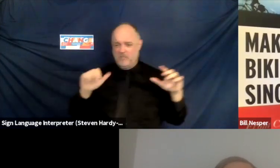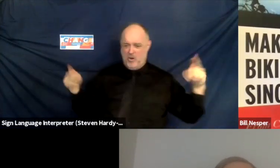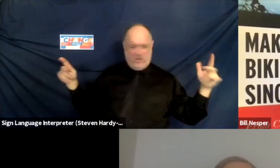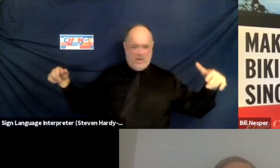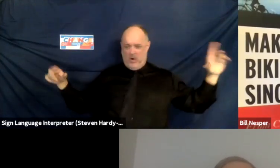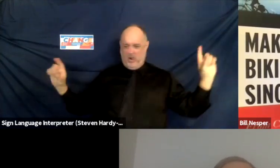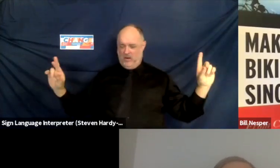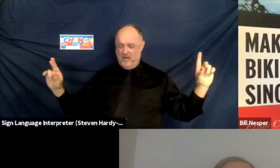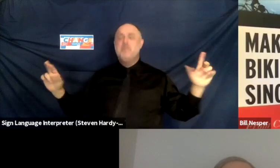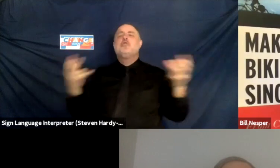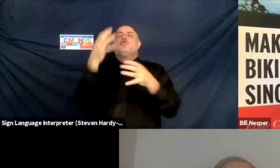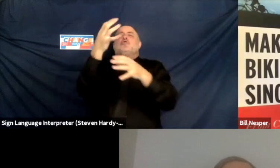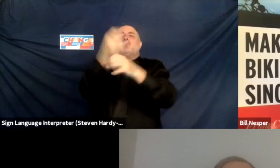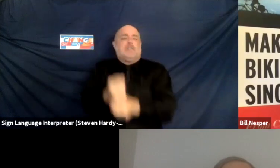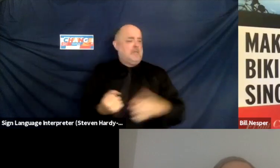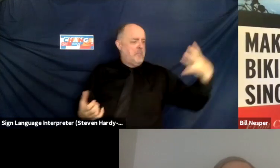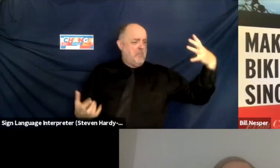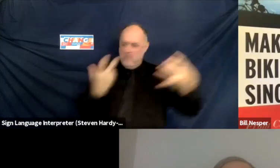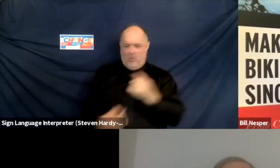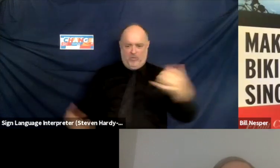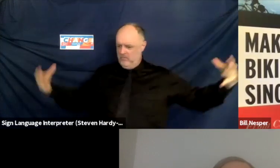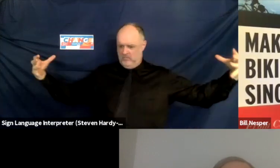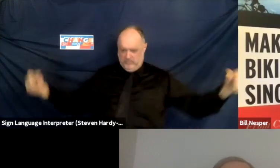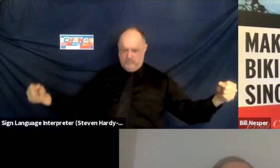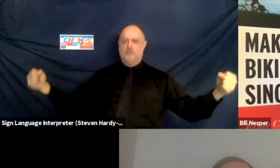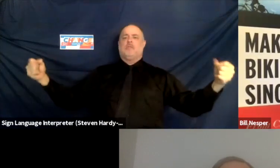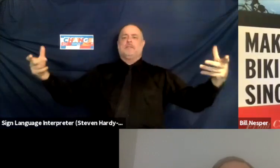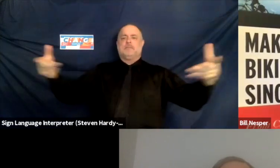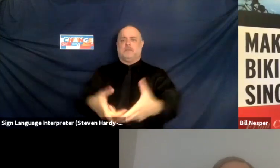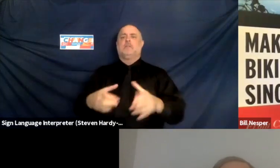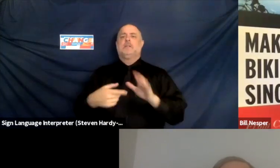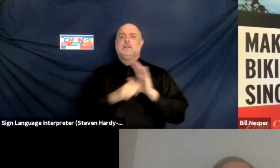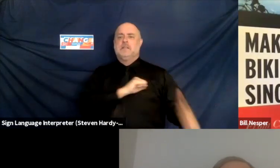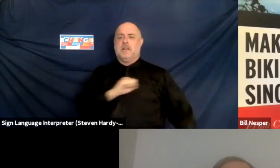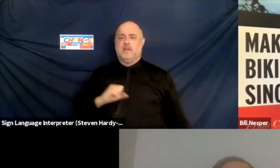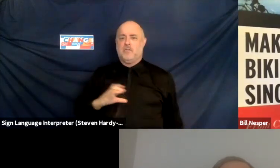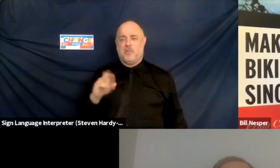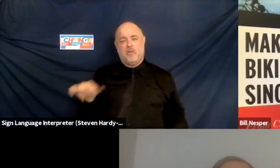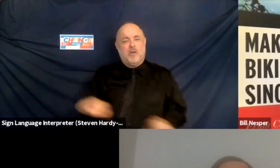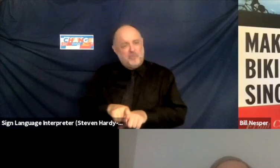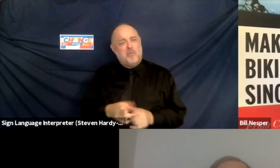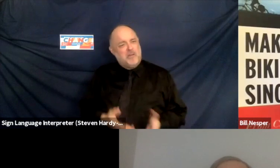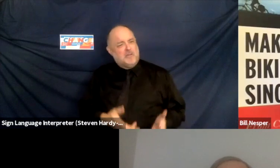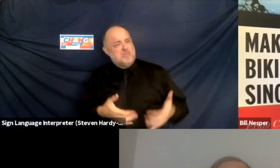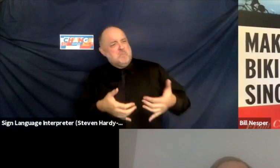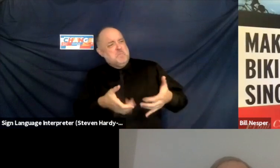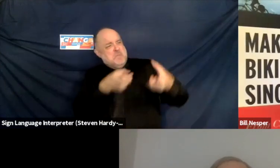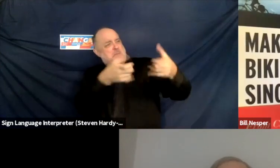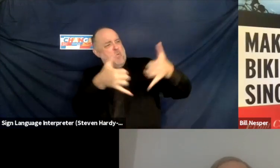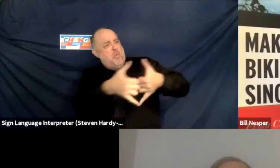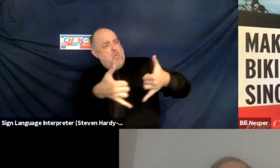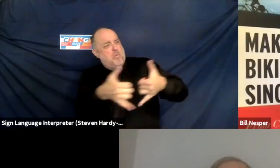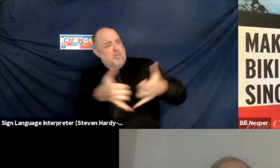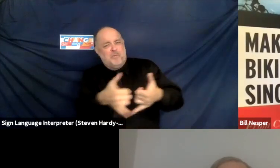of the aisle. And that is so great to have. We are so pleased to welcome Senator Carper and present him with the 2020 Legislator of the Year Award. It took